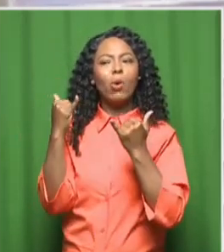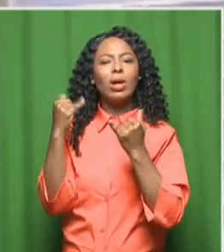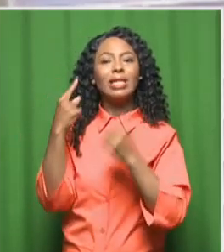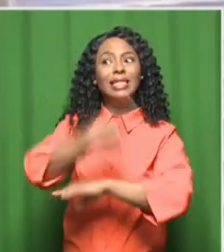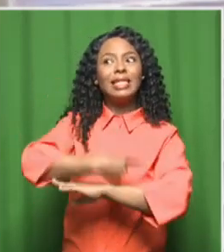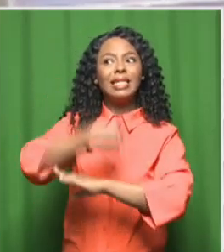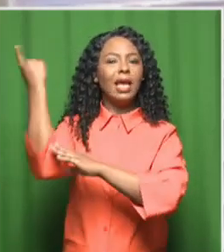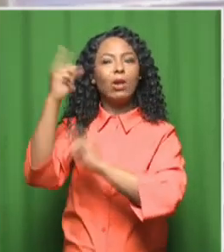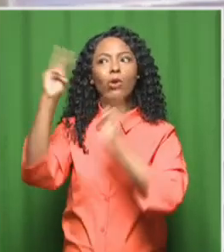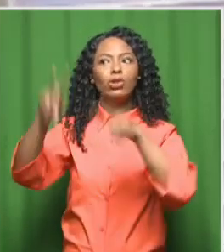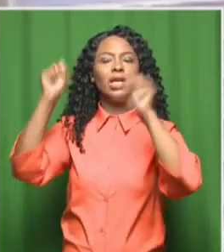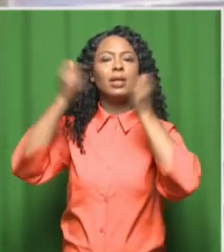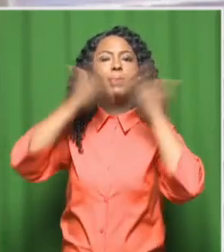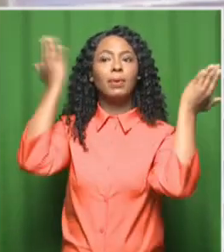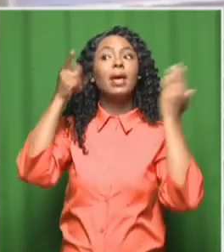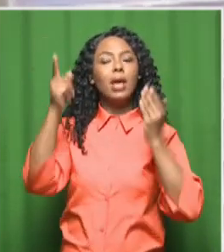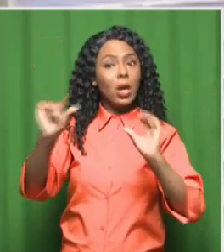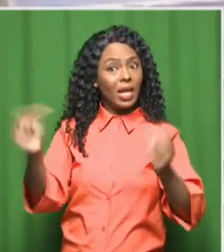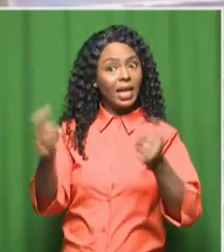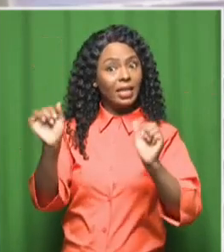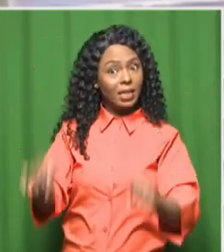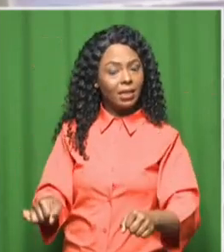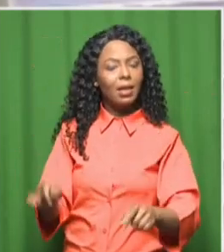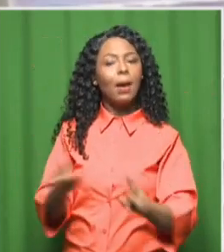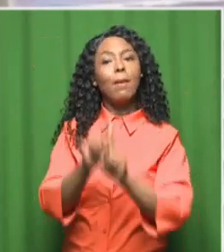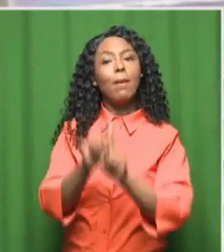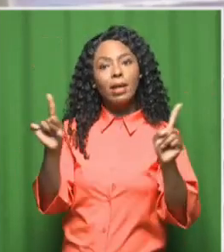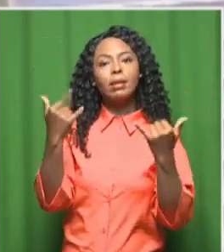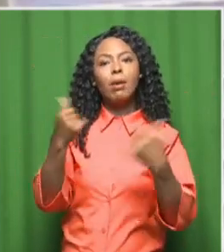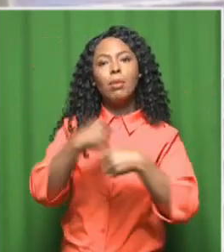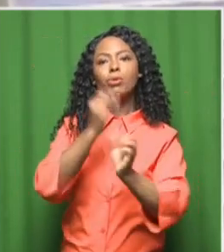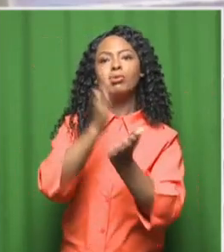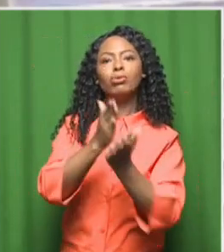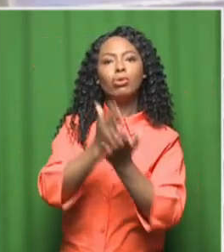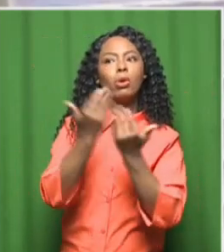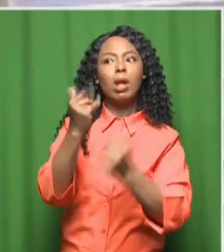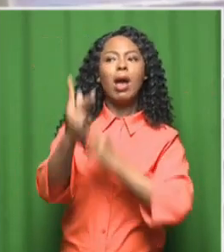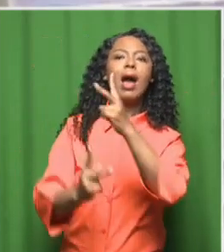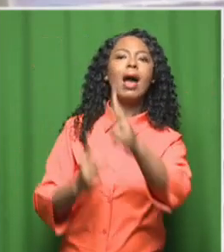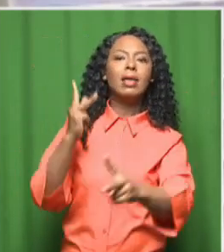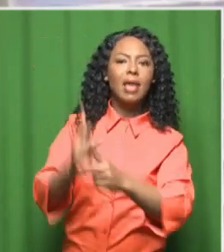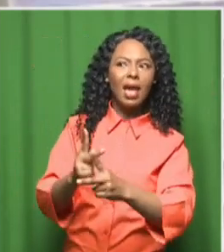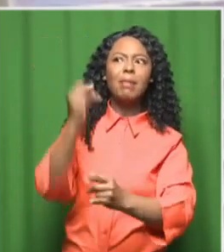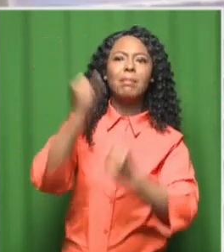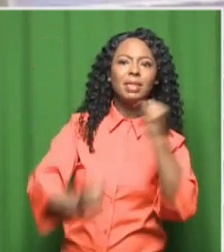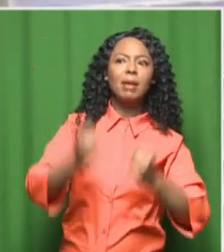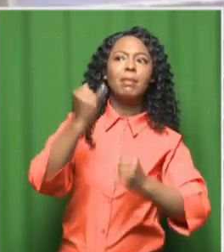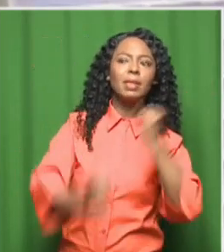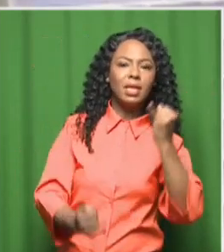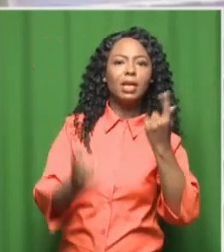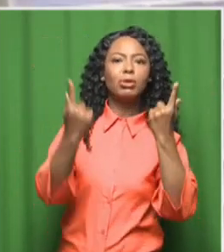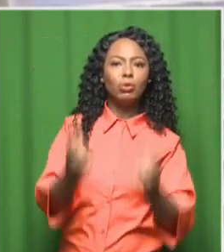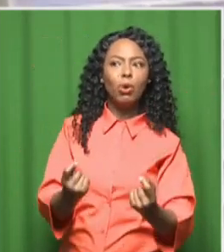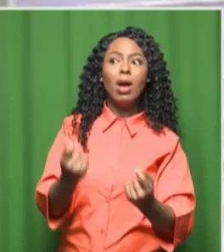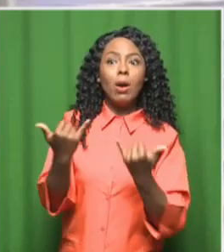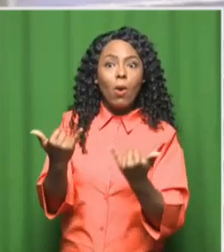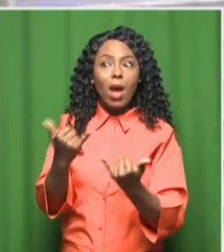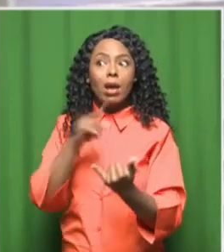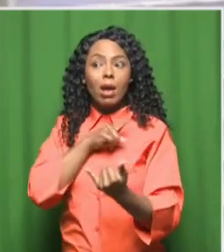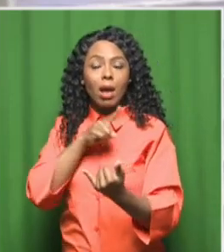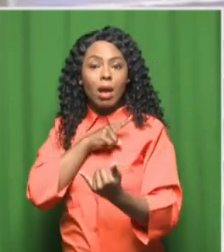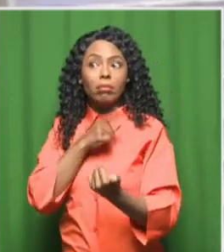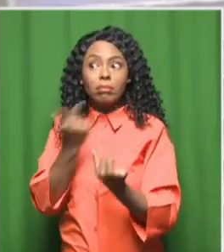is great, that is fantastic. But then we need to make sure that we would not repeat the same mistakes on the waterfront, right? Because with